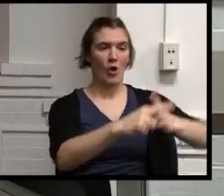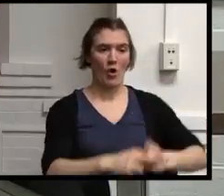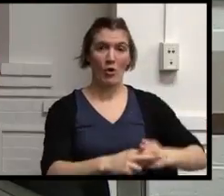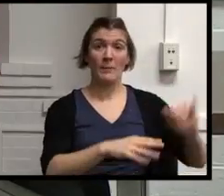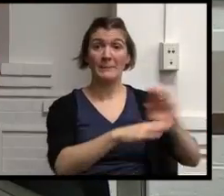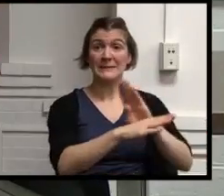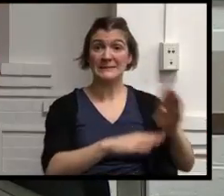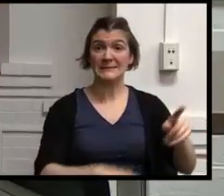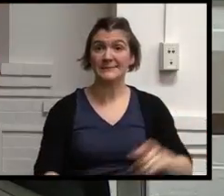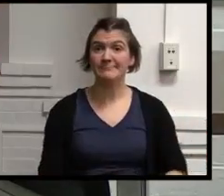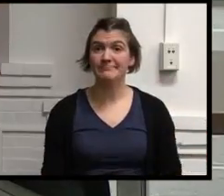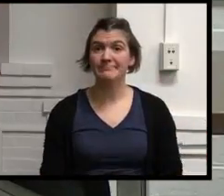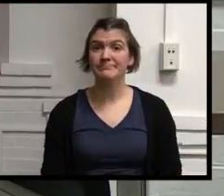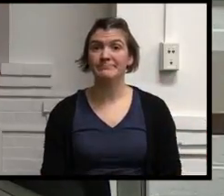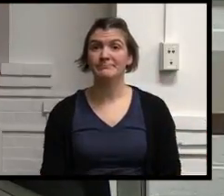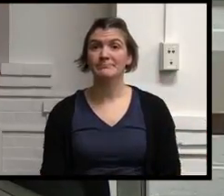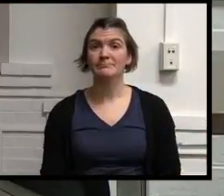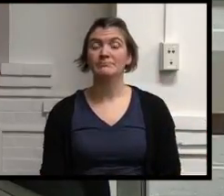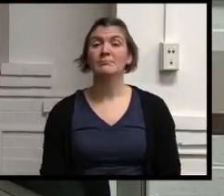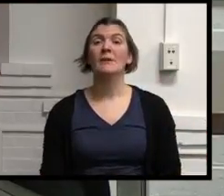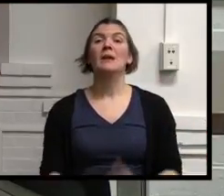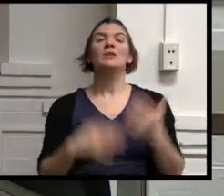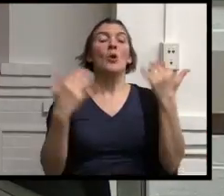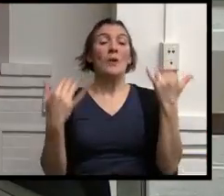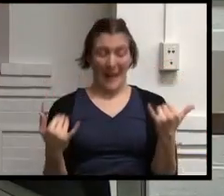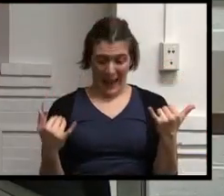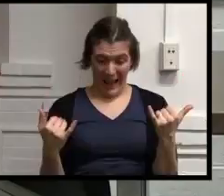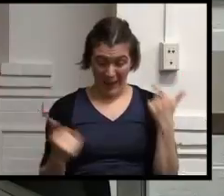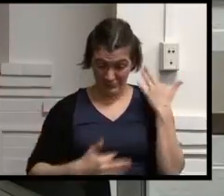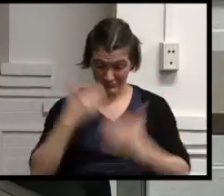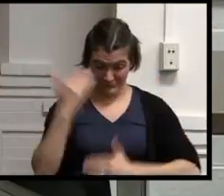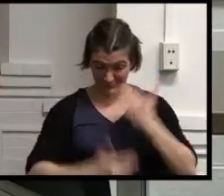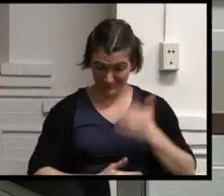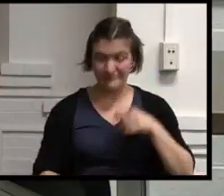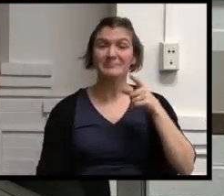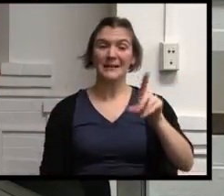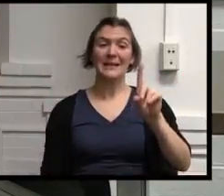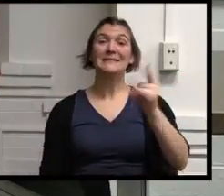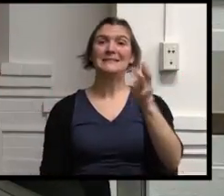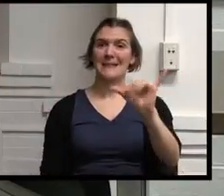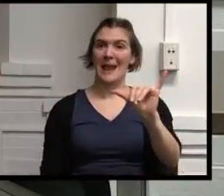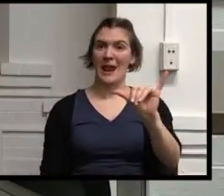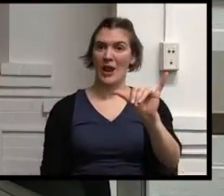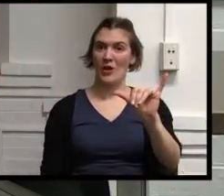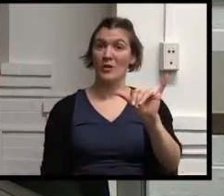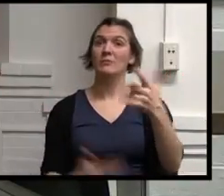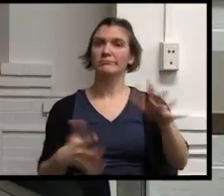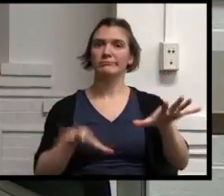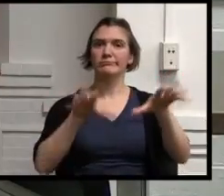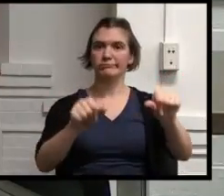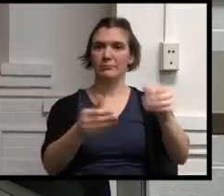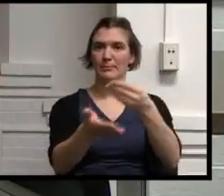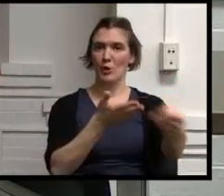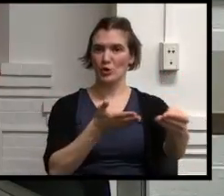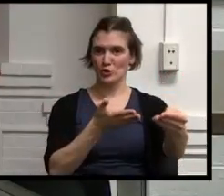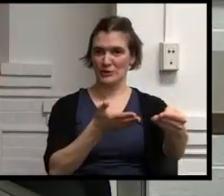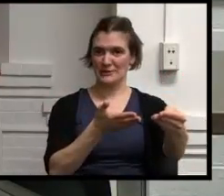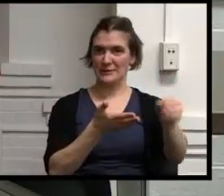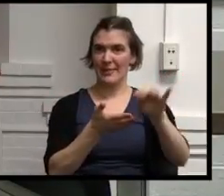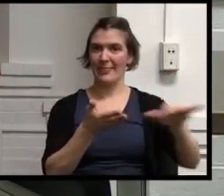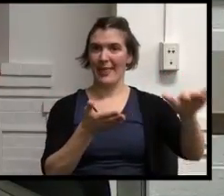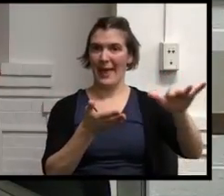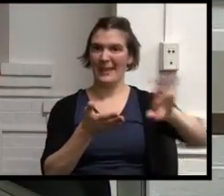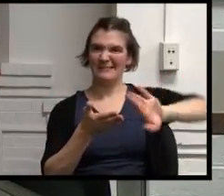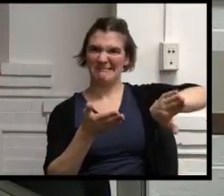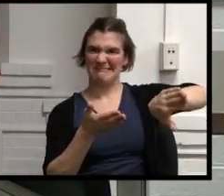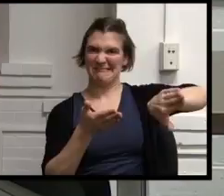industrial. We fast forward to now, Commonwealth Dairy is in the process, has purchased land to